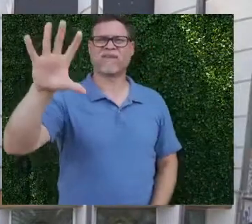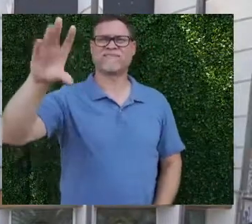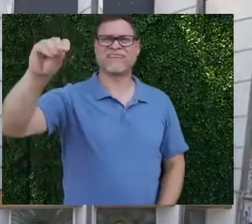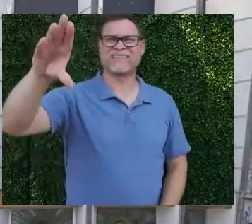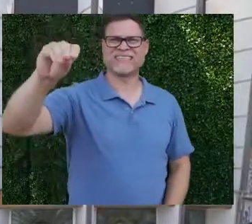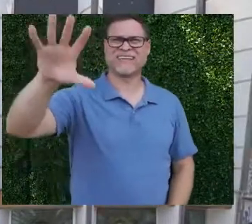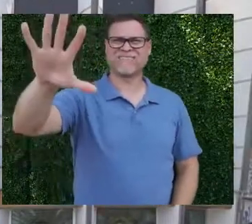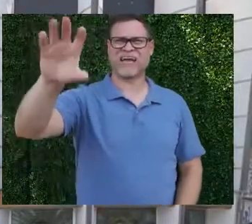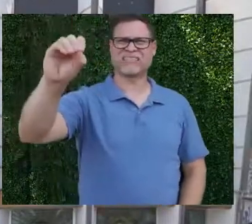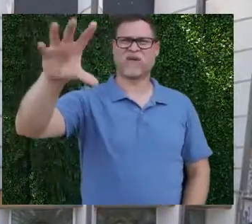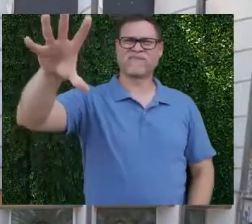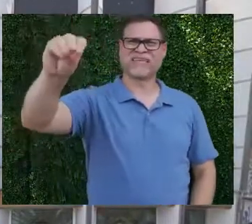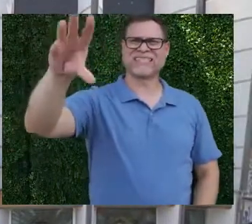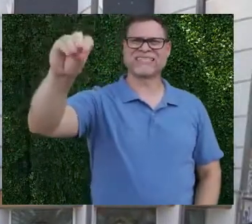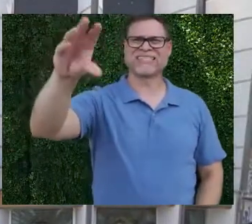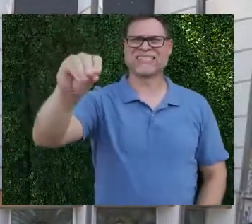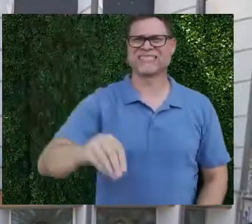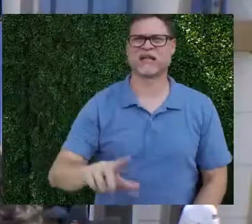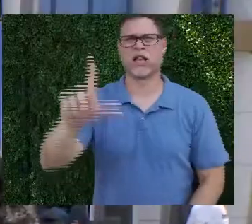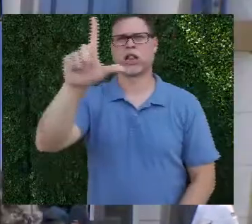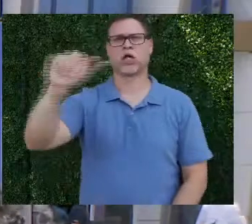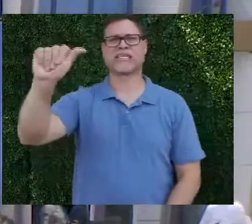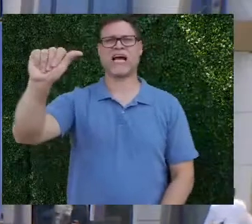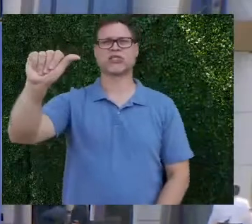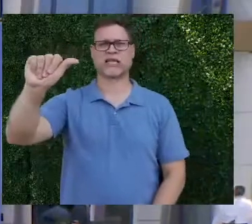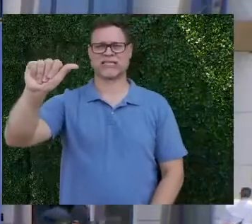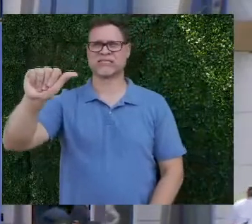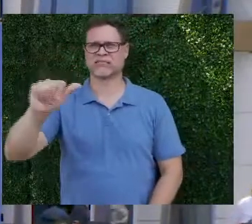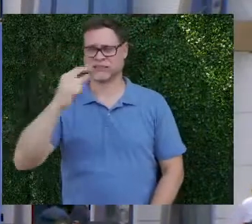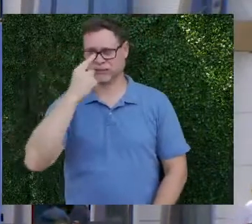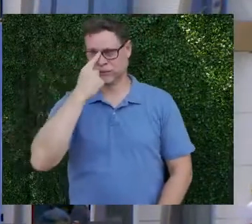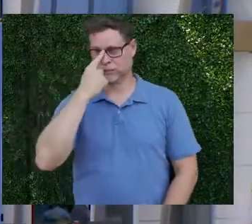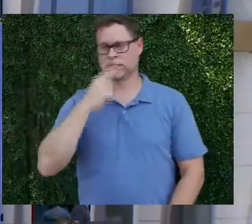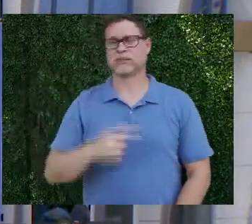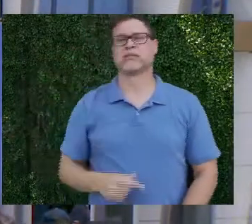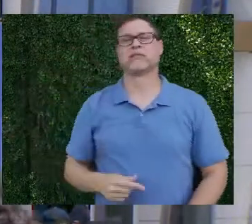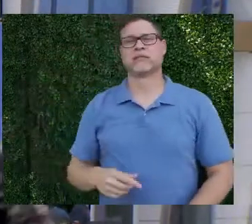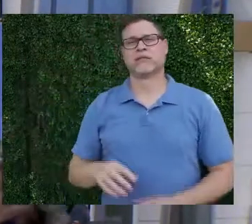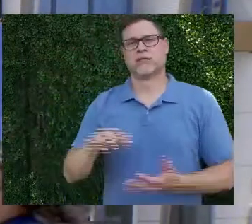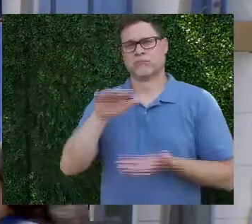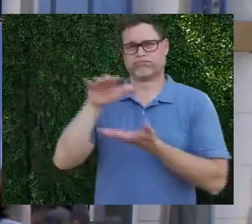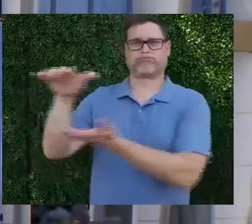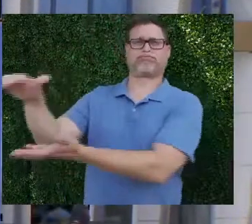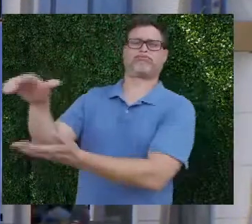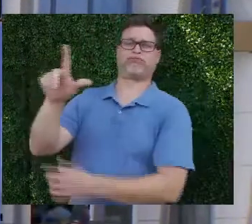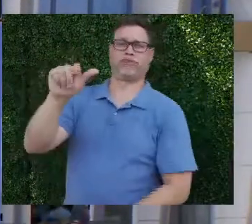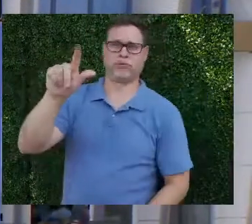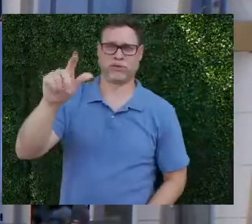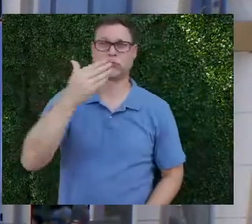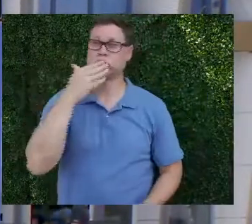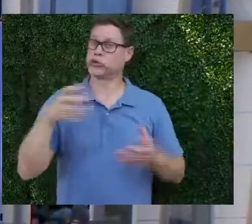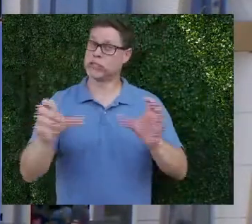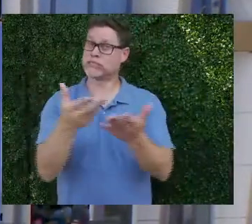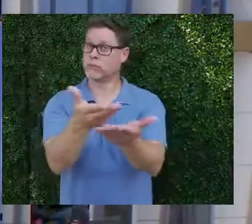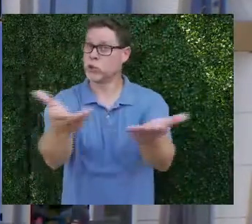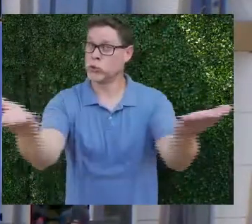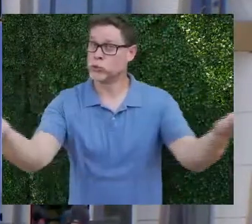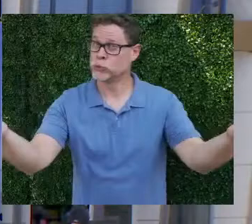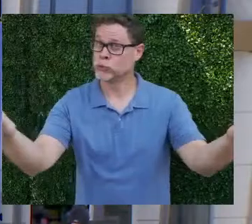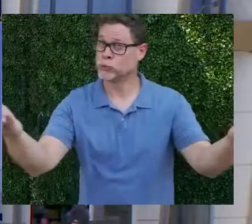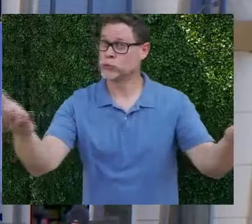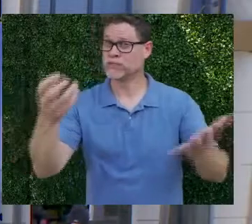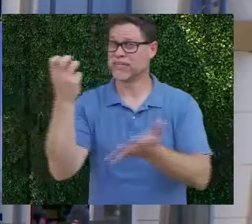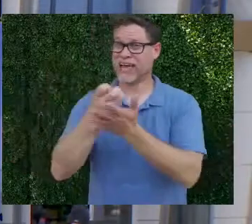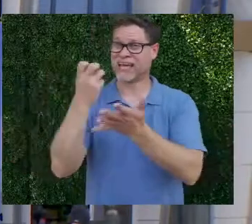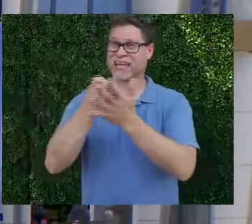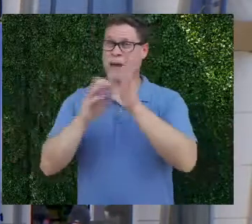50. 50. Another Los Angeles. $1.5 going to Yes. Los Angeles. It's a good chance it could be you. Hilda, this is an